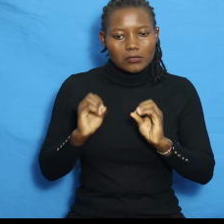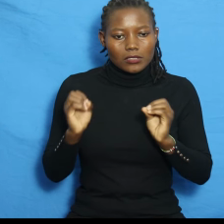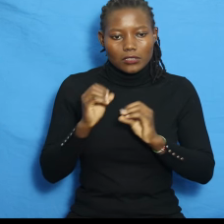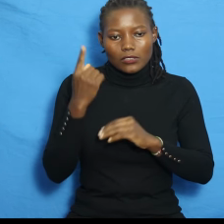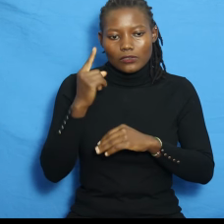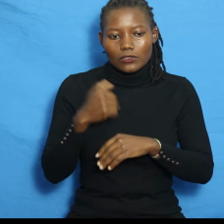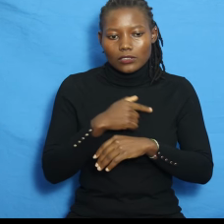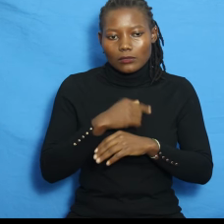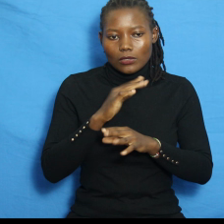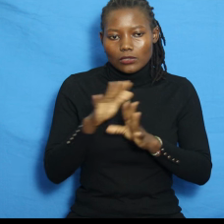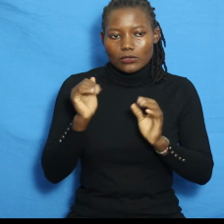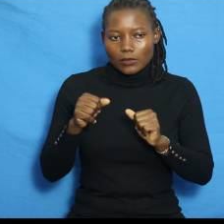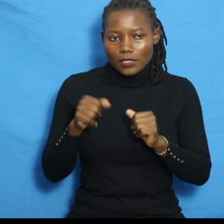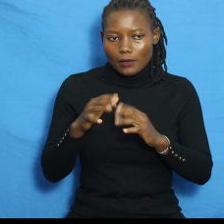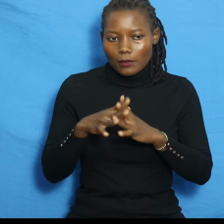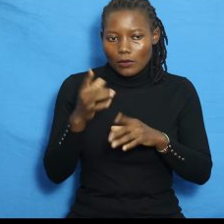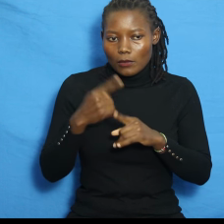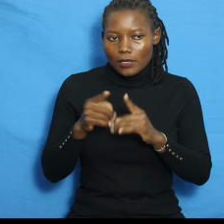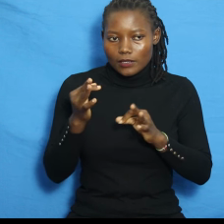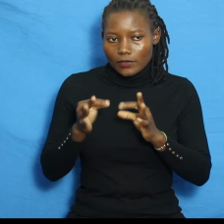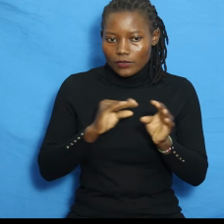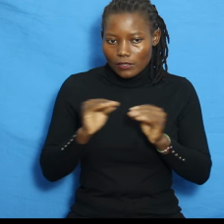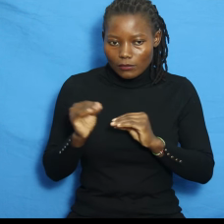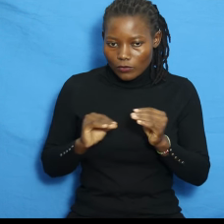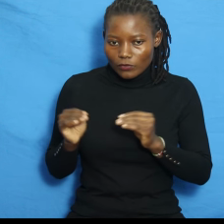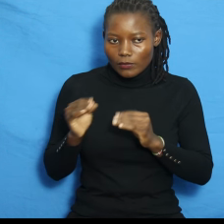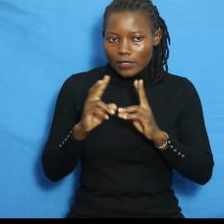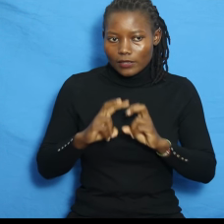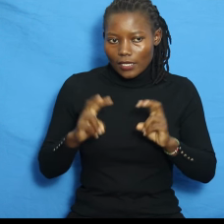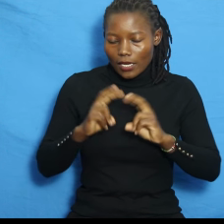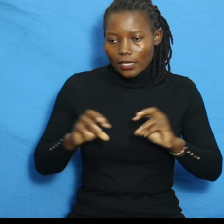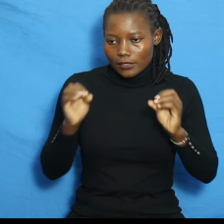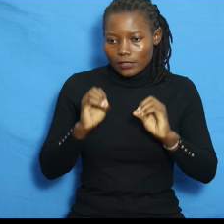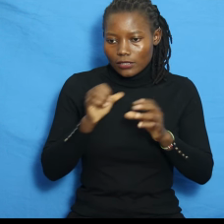able to analyze that movement. But if the movement is not analyzed